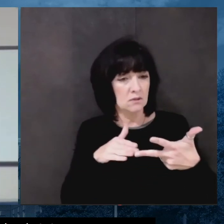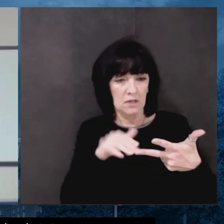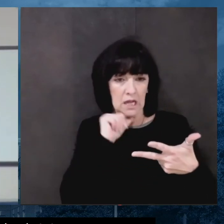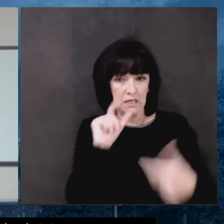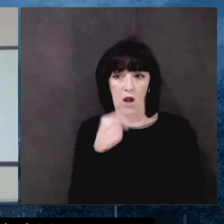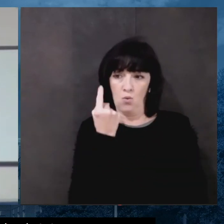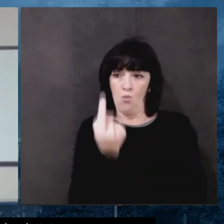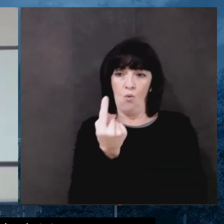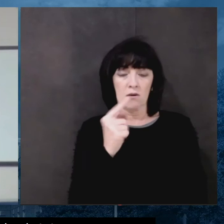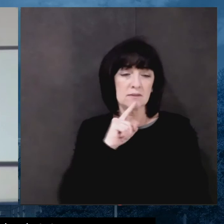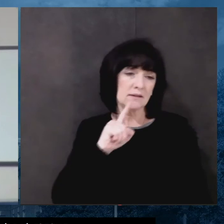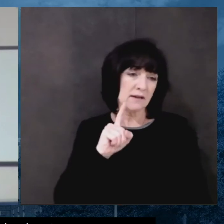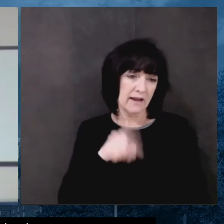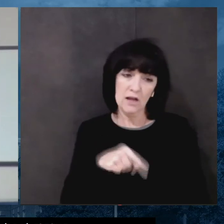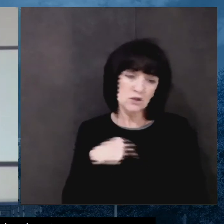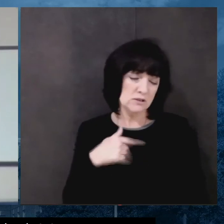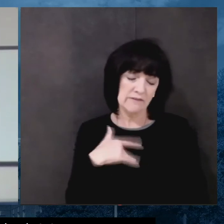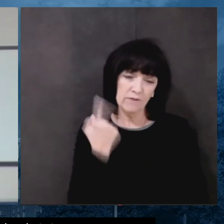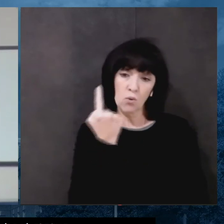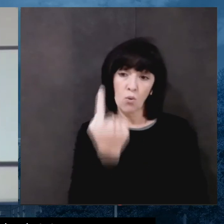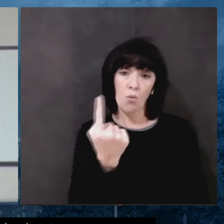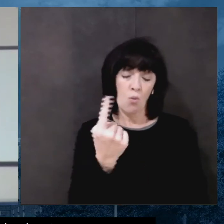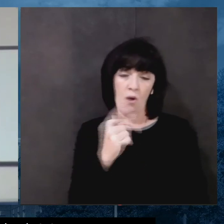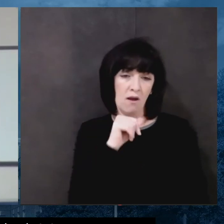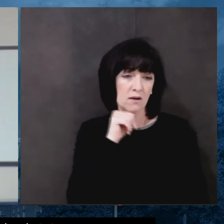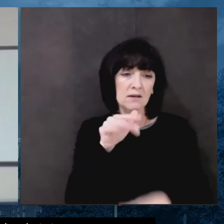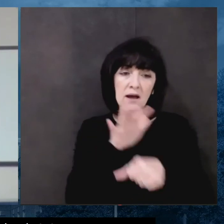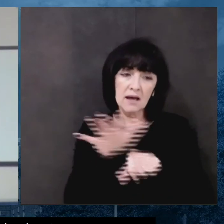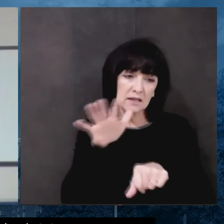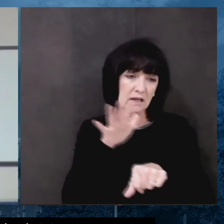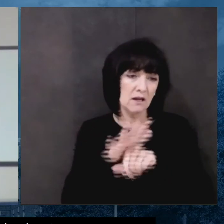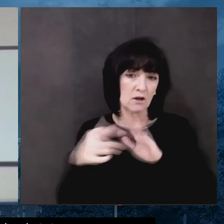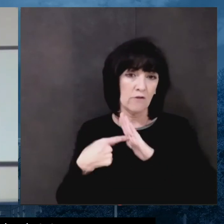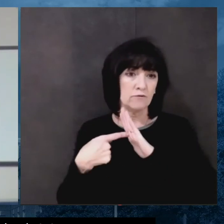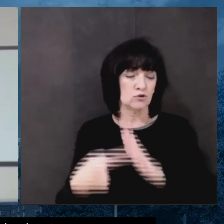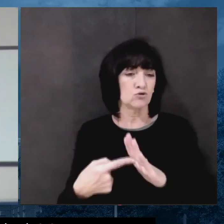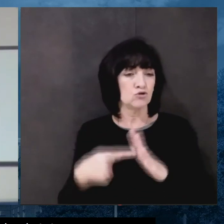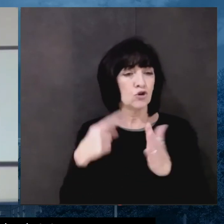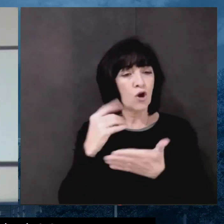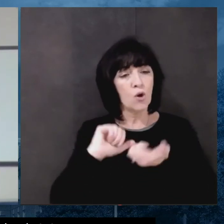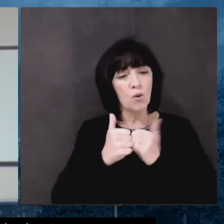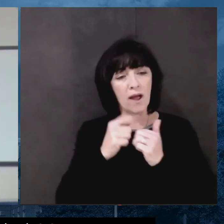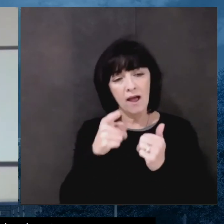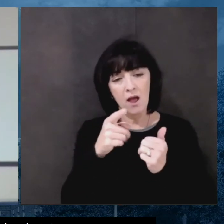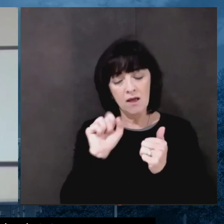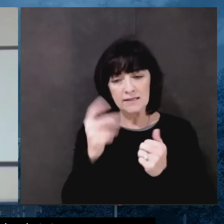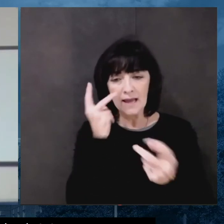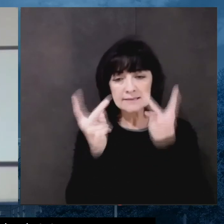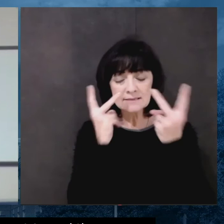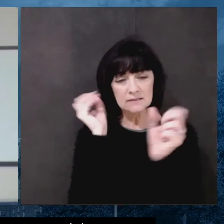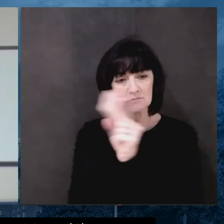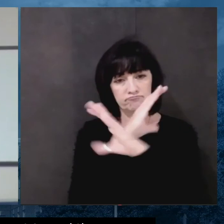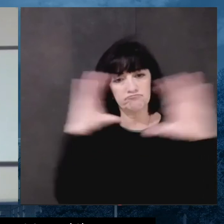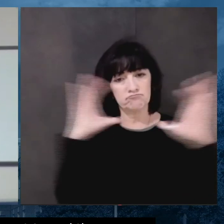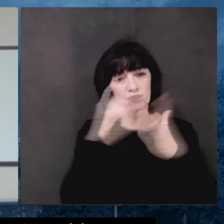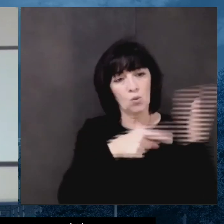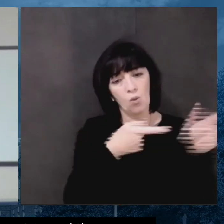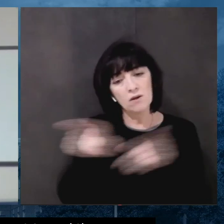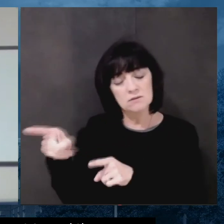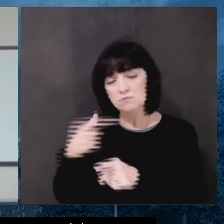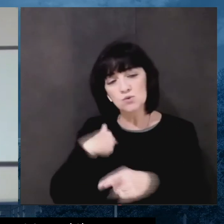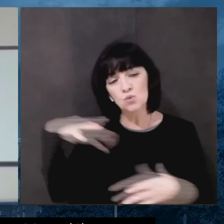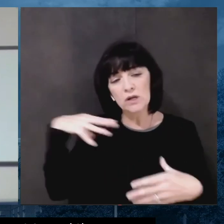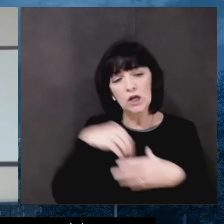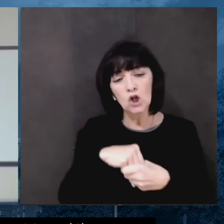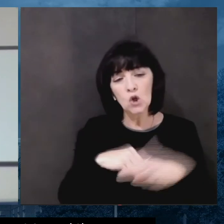1 metric was not enough to really paint a picture exactly what's going on with the pandemic. So we included 3 metrics that would